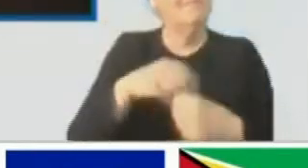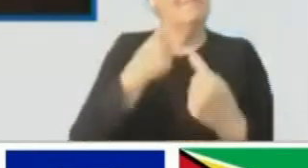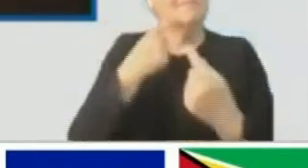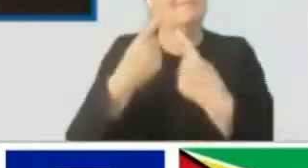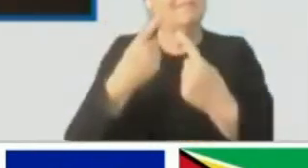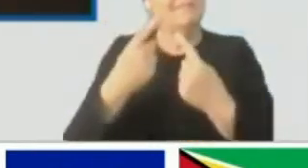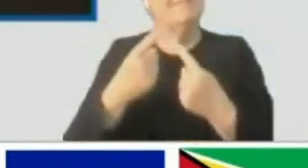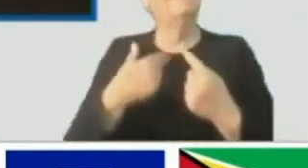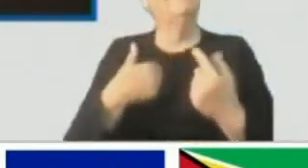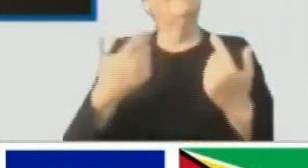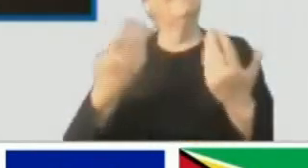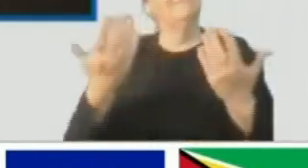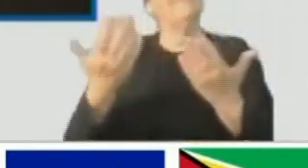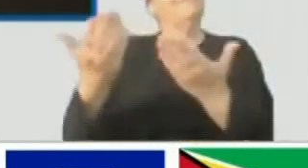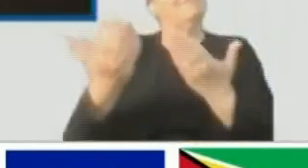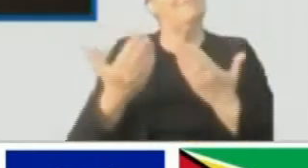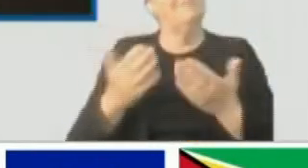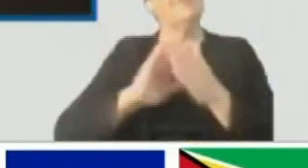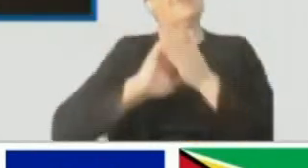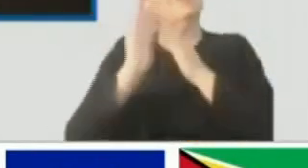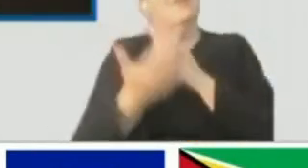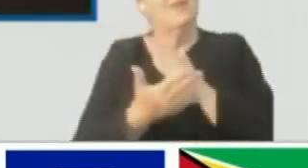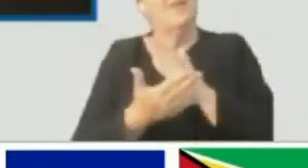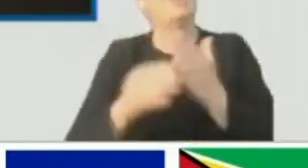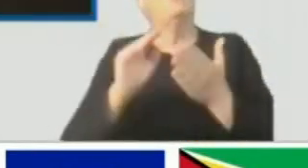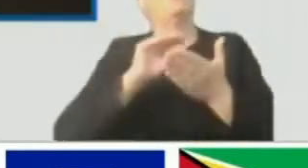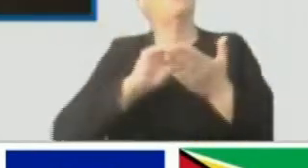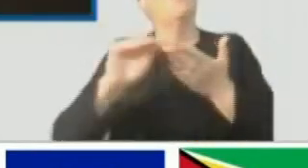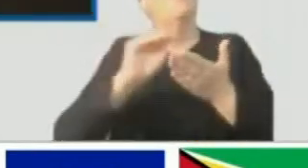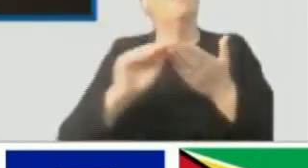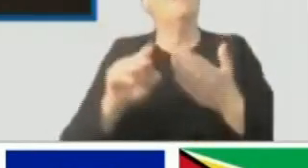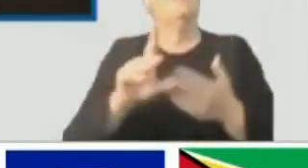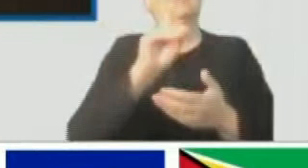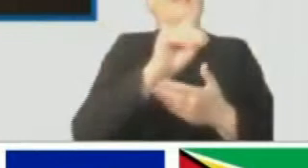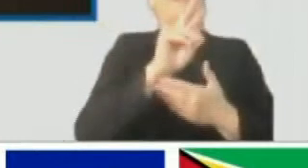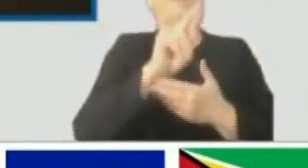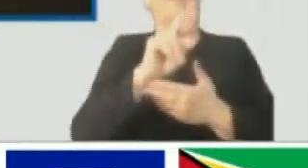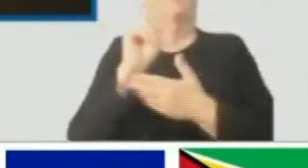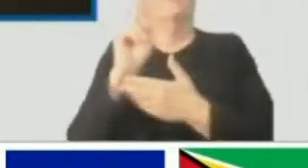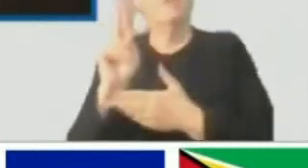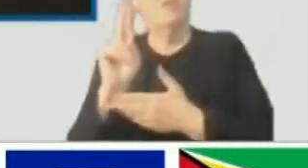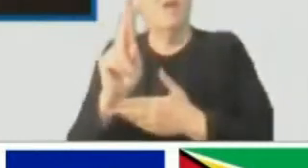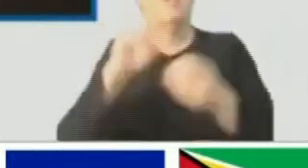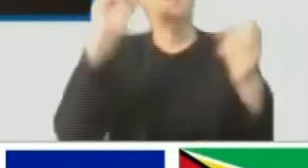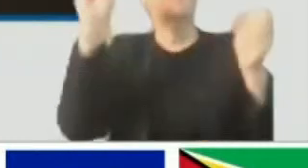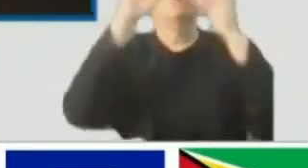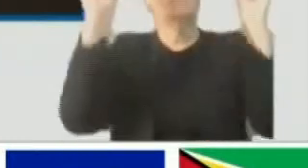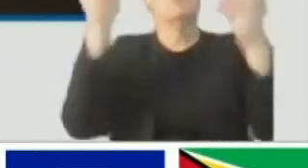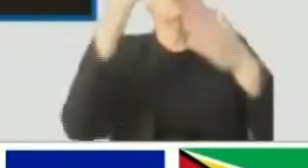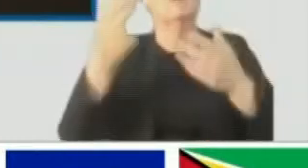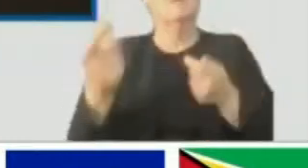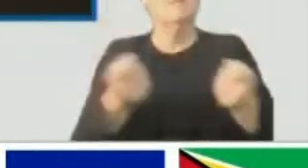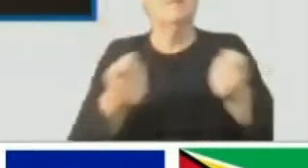of Disaster Preparedness and Emergency Management, Ms. Kyla Gaynor, to the microphone.